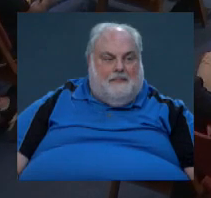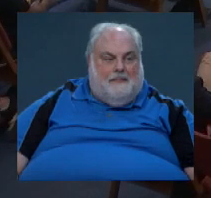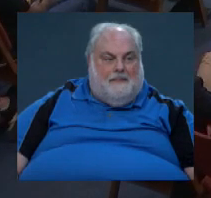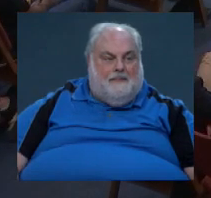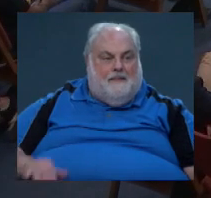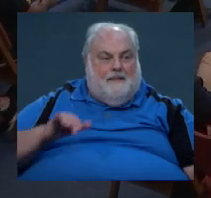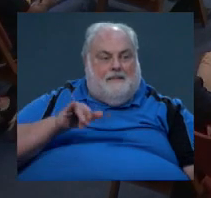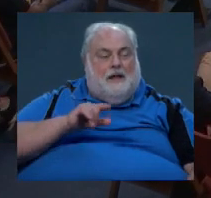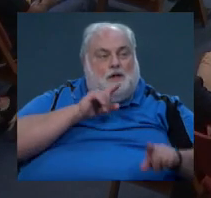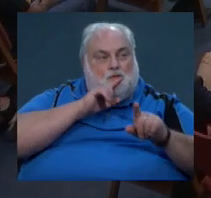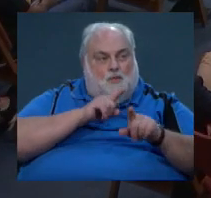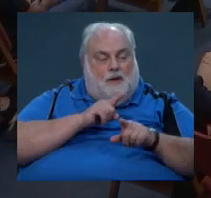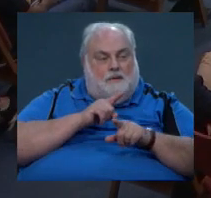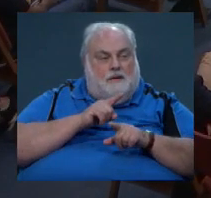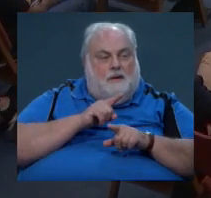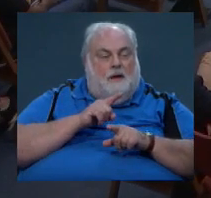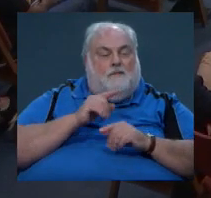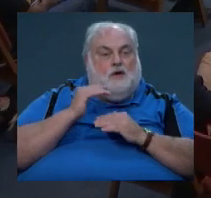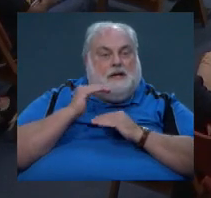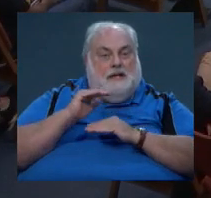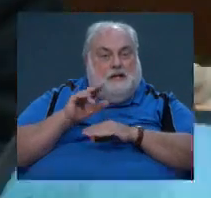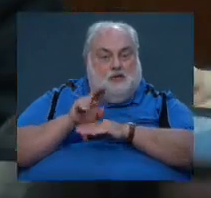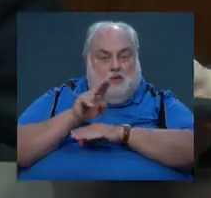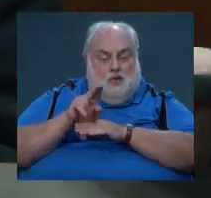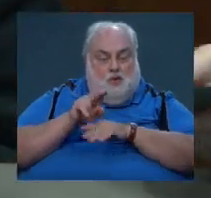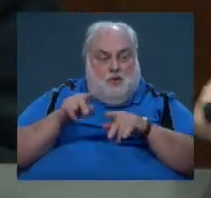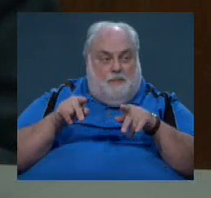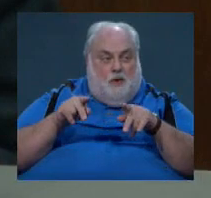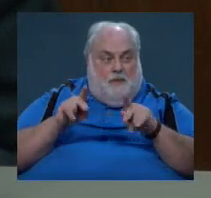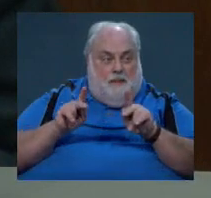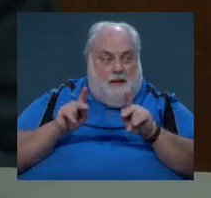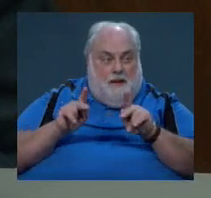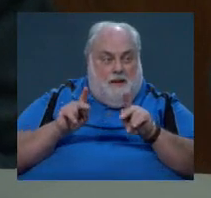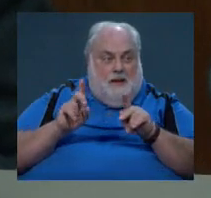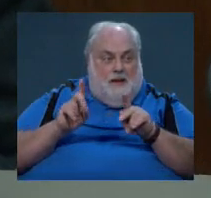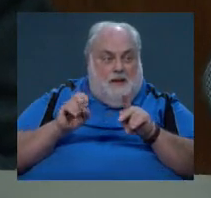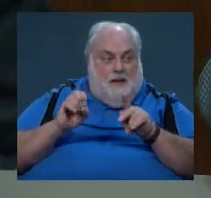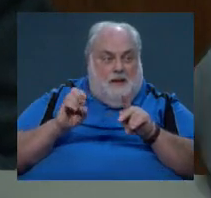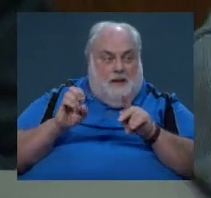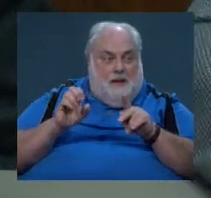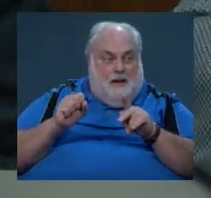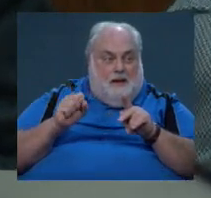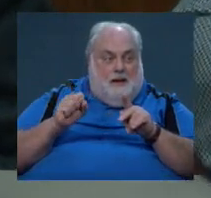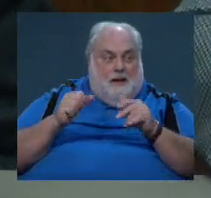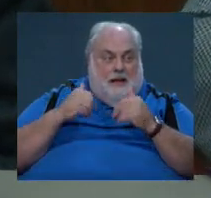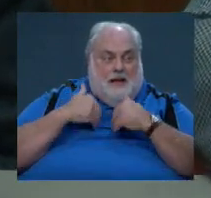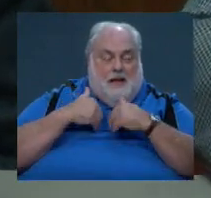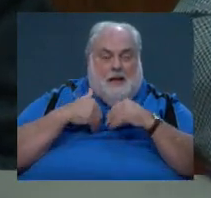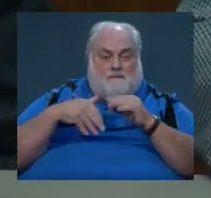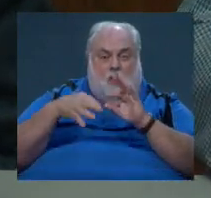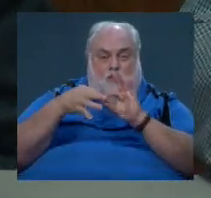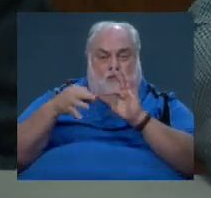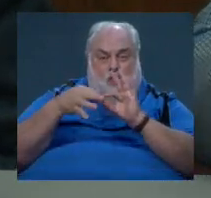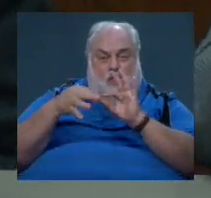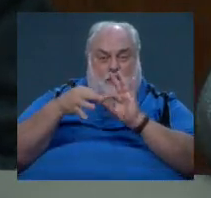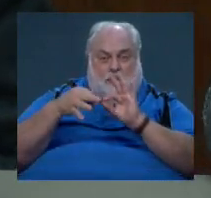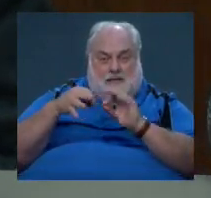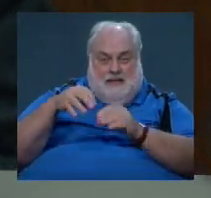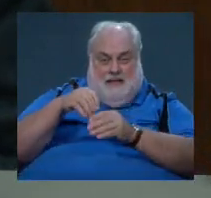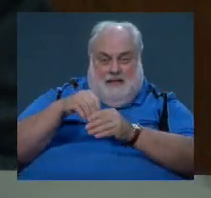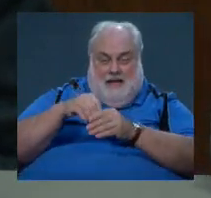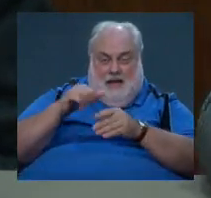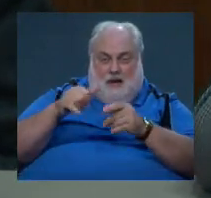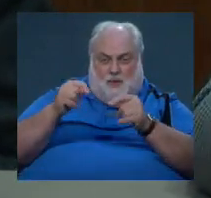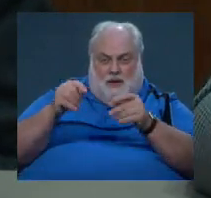That is correct. You're looking at for a conditional use permit, and it does have verbiage in there and I did try